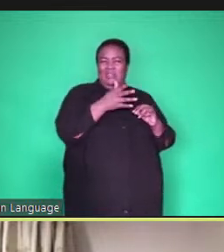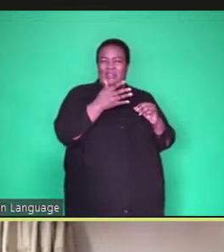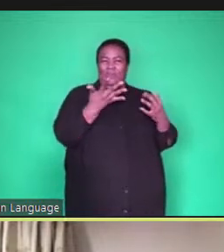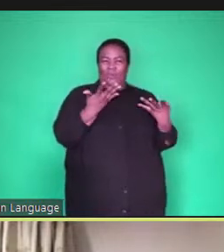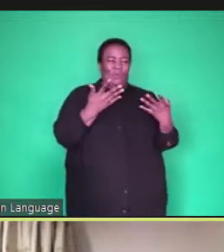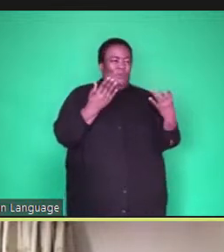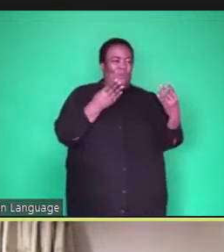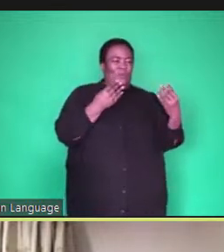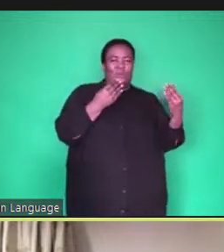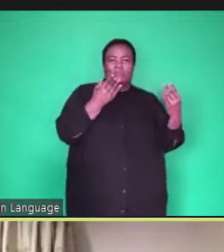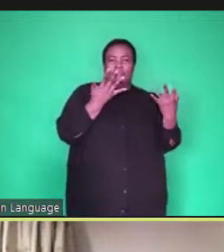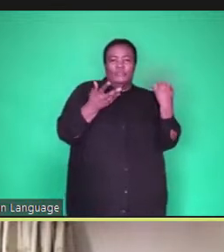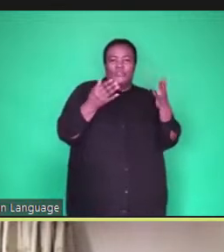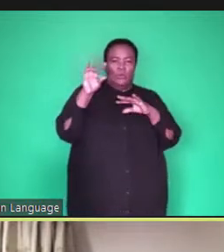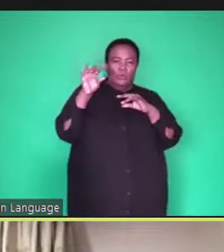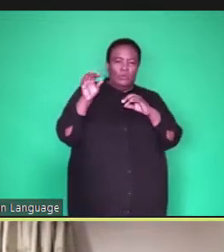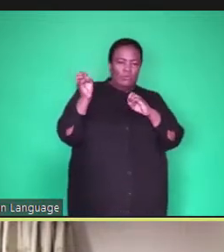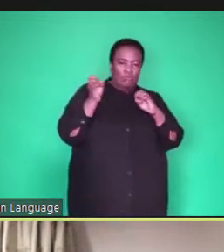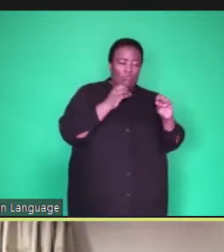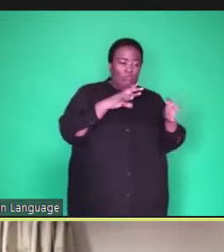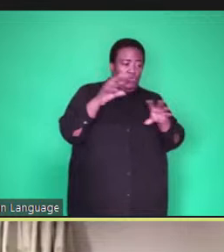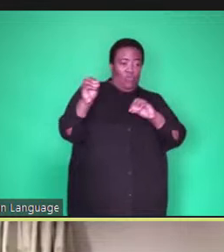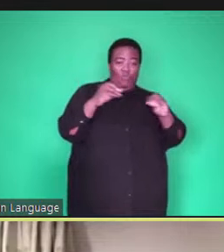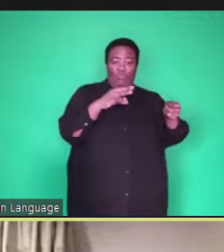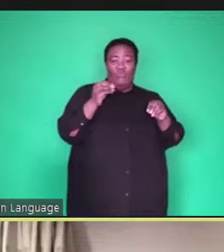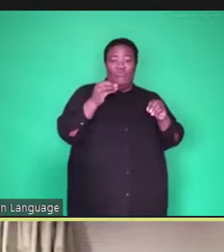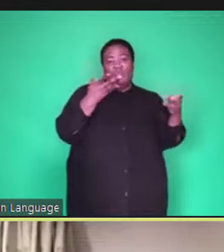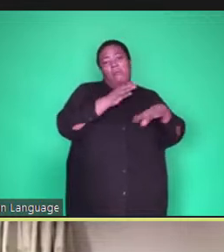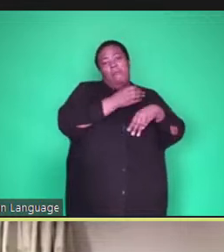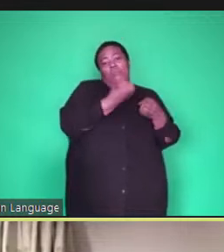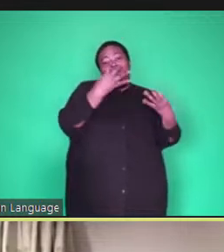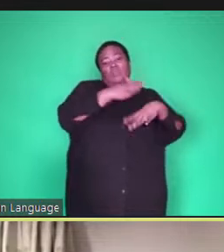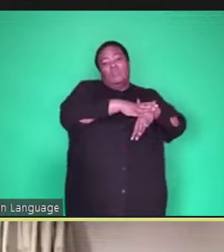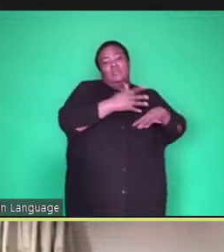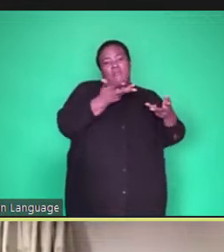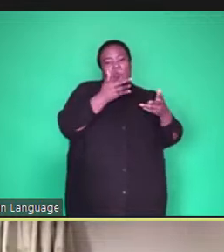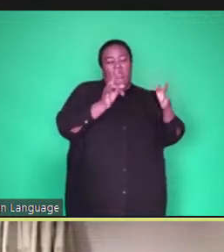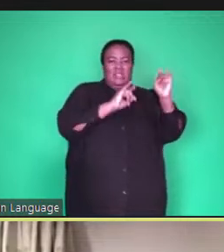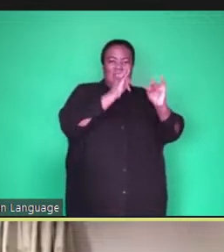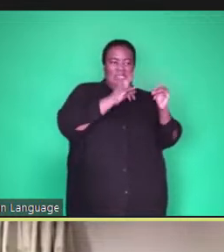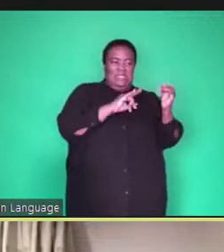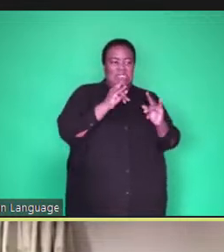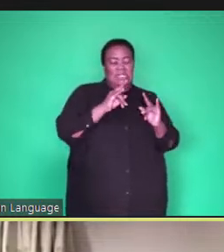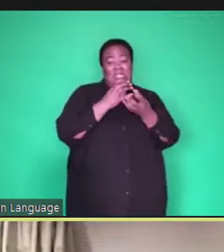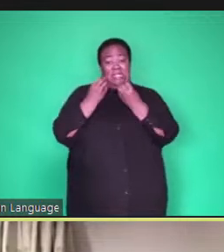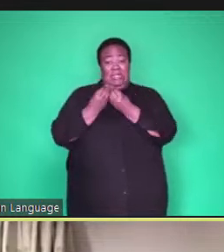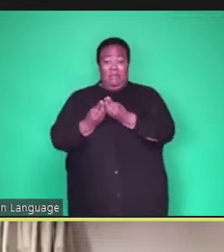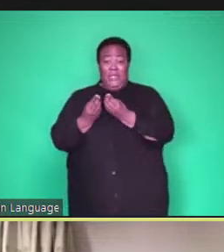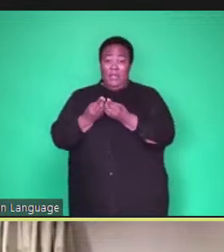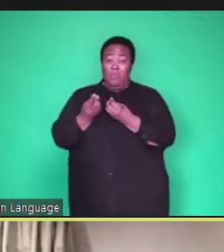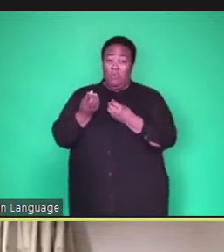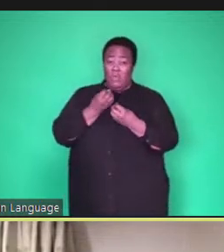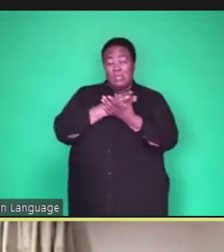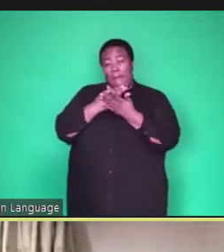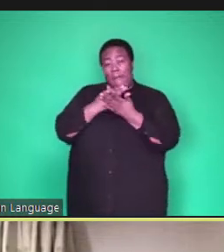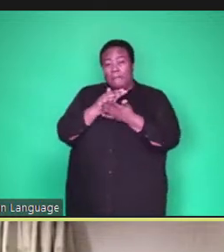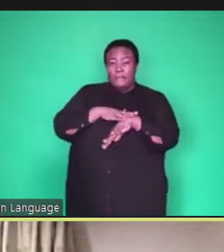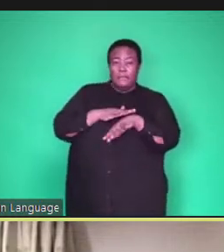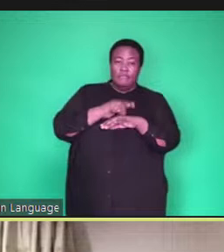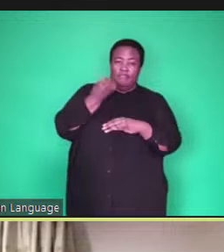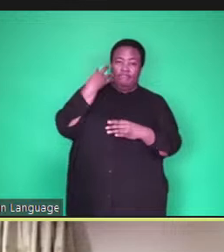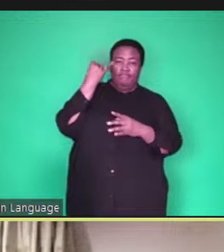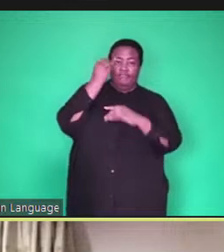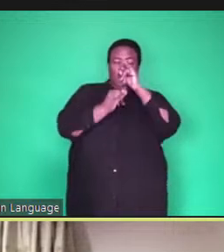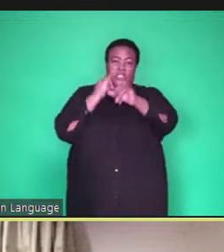and it's definitely usually cities. Something we often forget in the broader narrative is that international migration